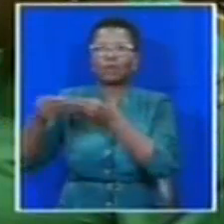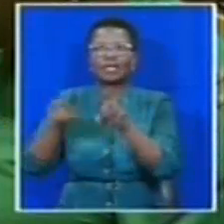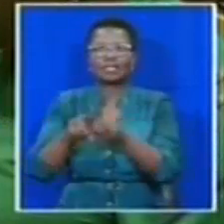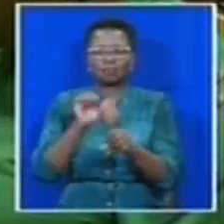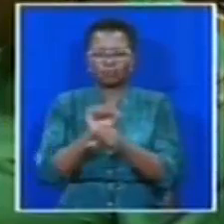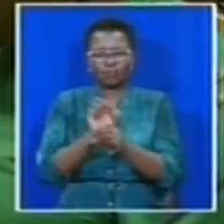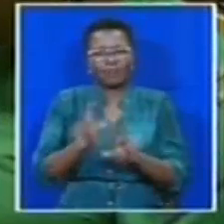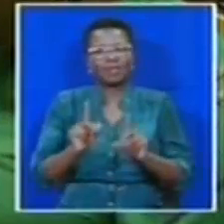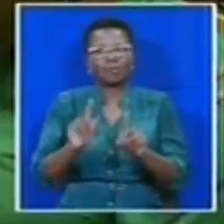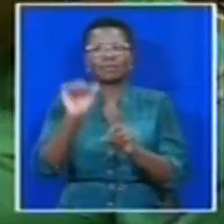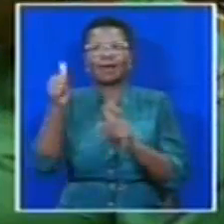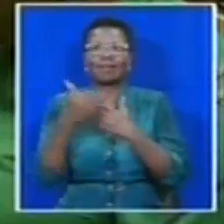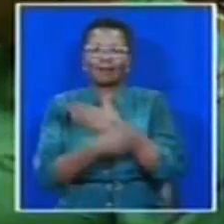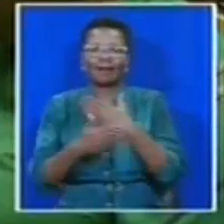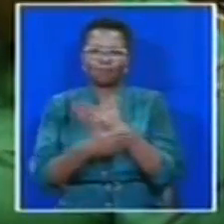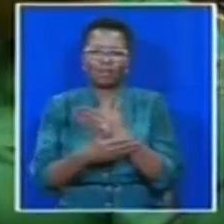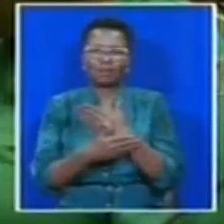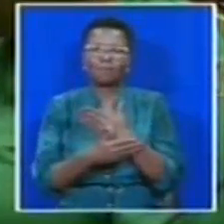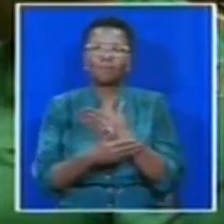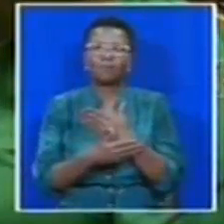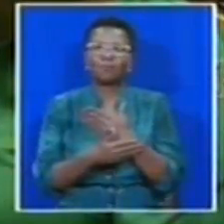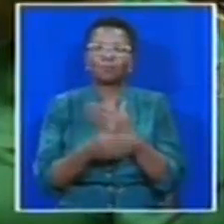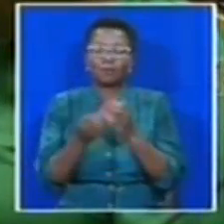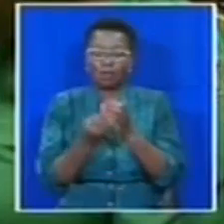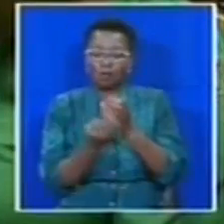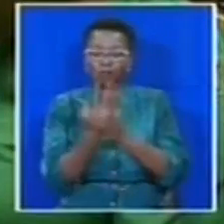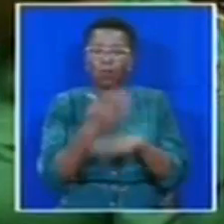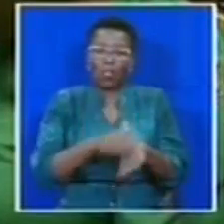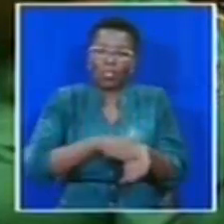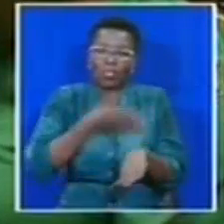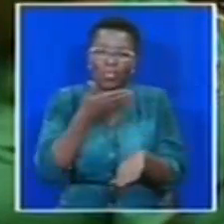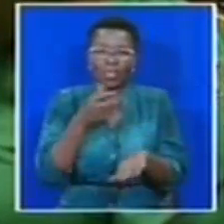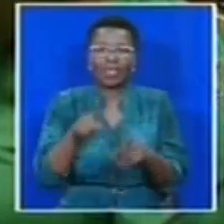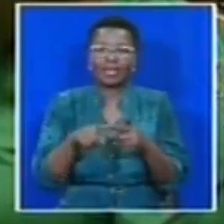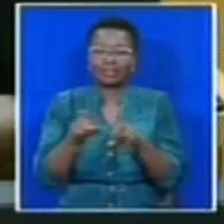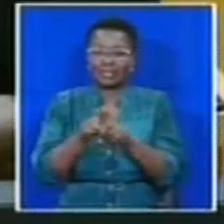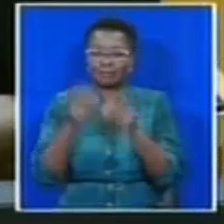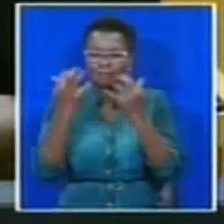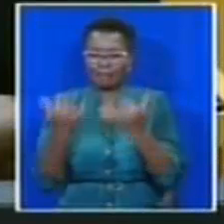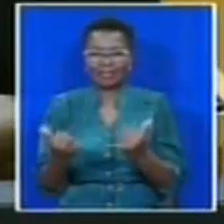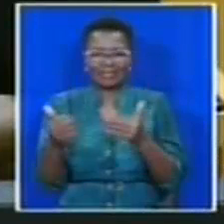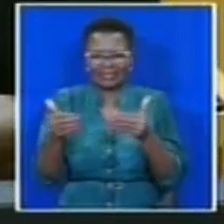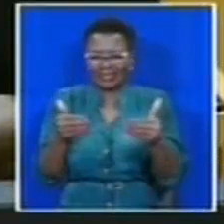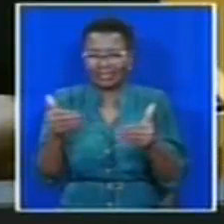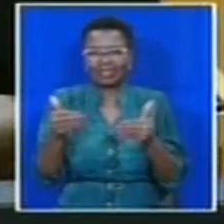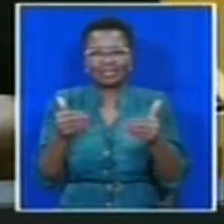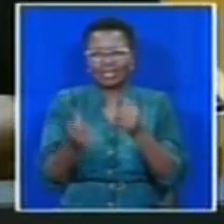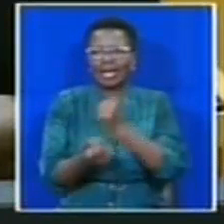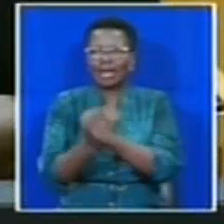neighboring countries and elsewhere. Low growth and fiscal difficulties have been seen in several African